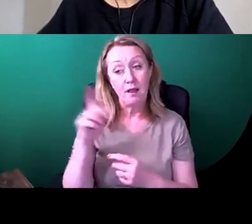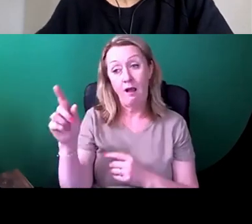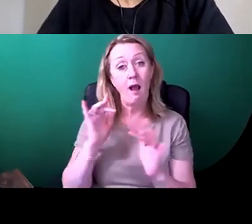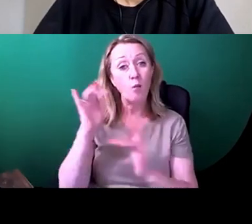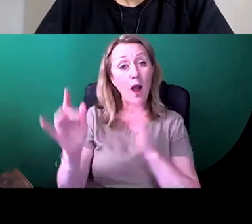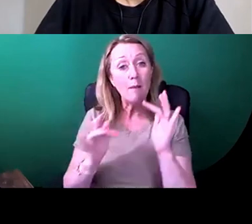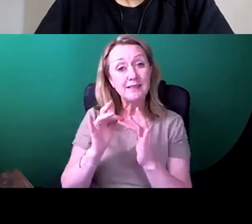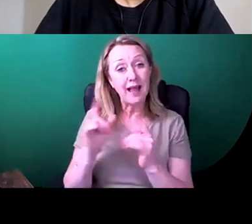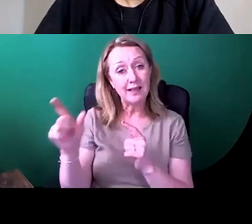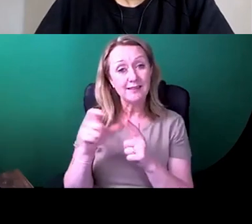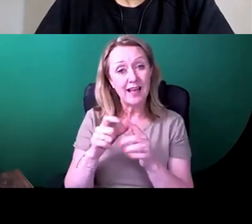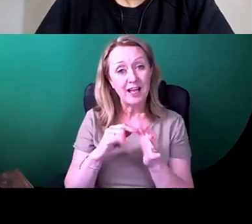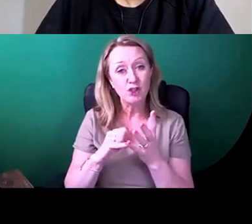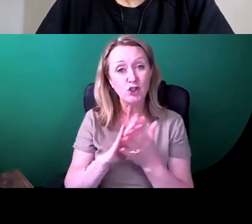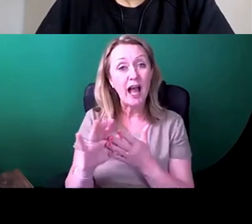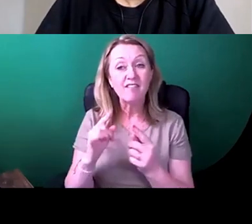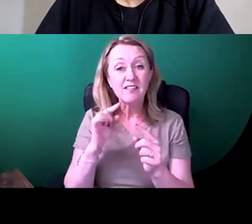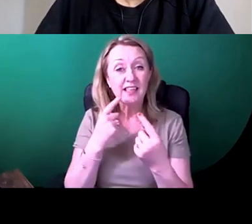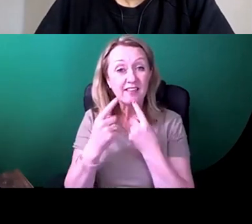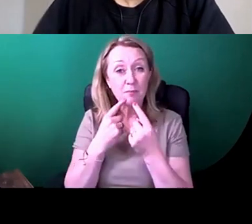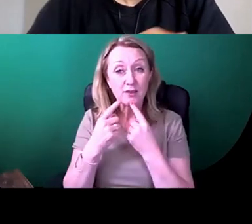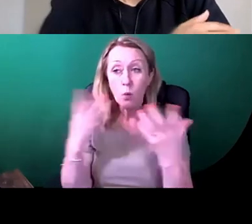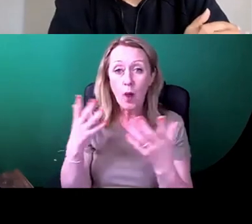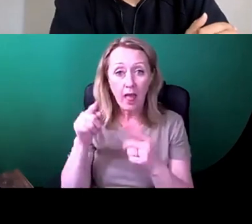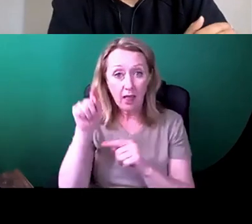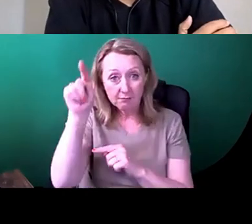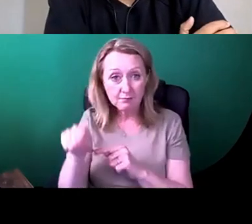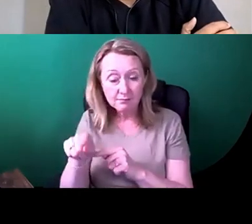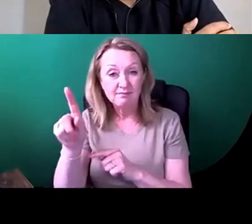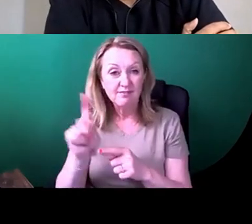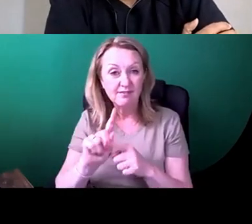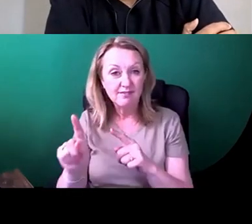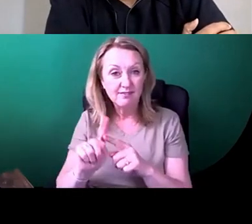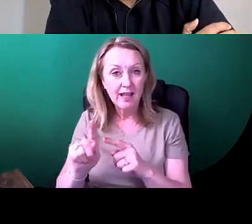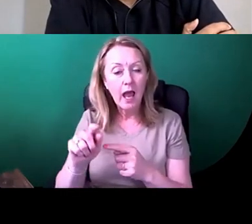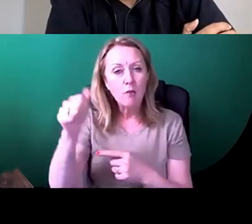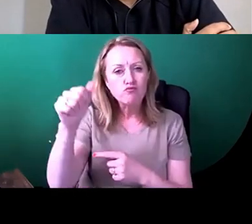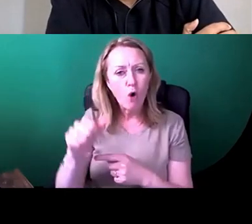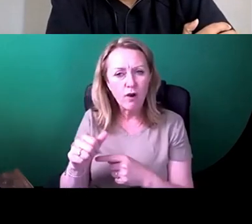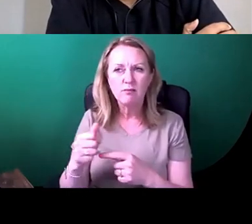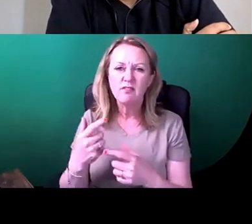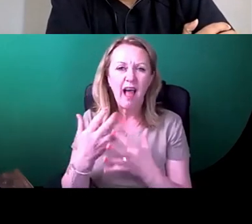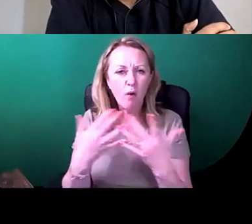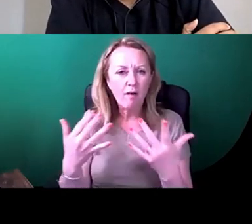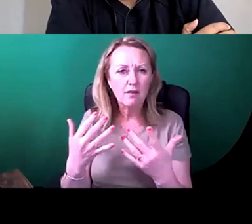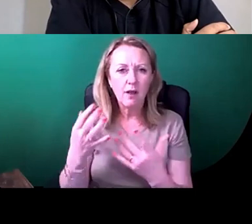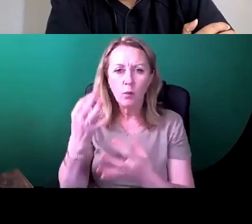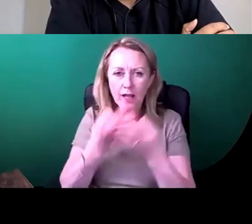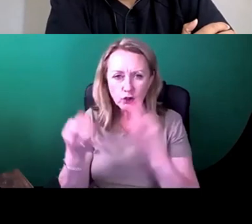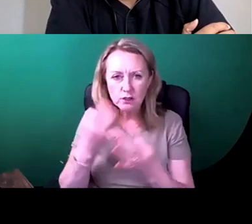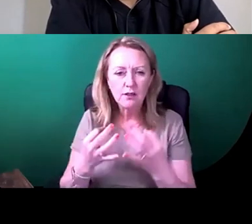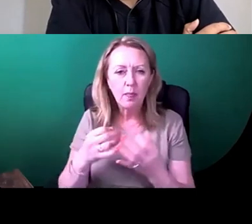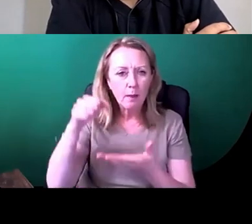website, earlier on, the details of where to go are all the details of the programme. There's frequently asked questions, the programme